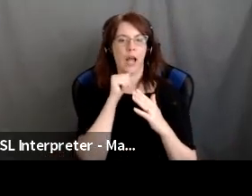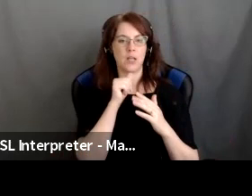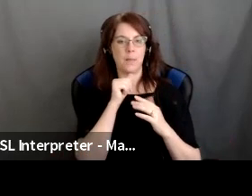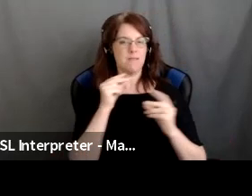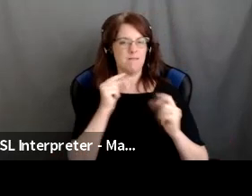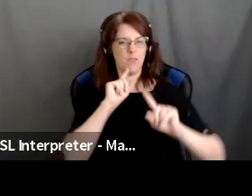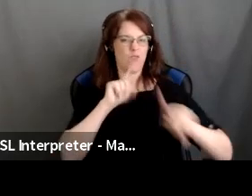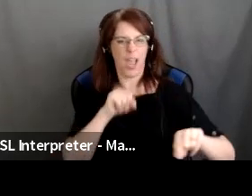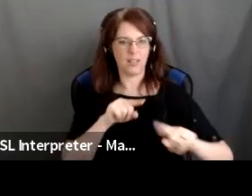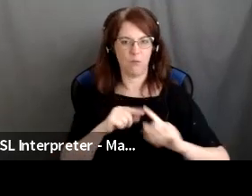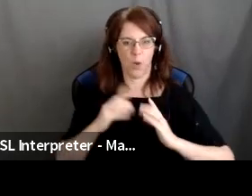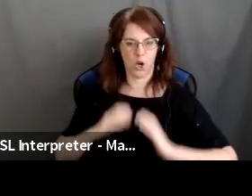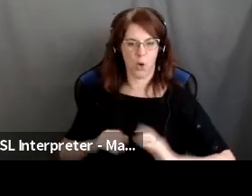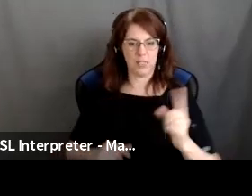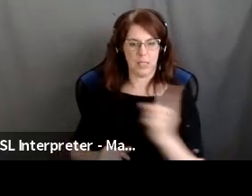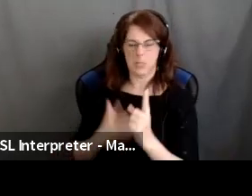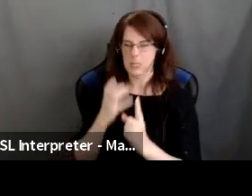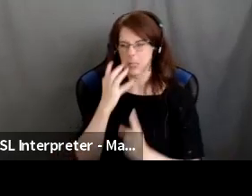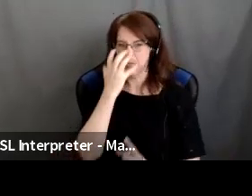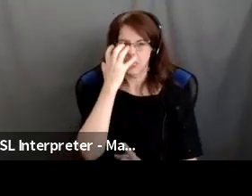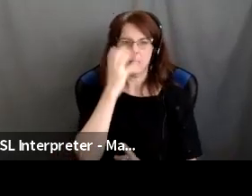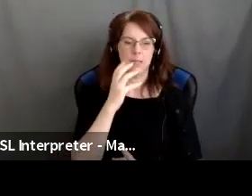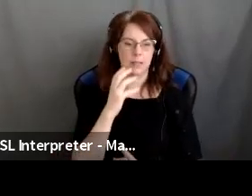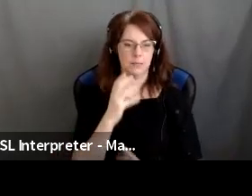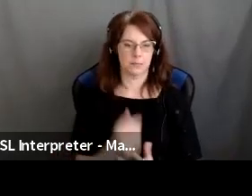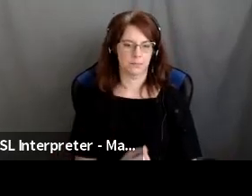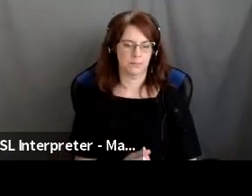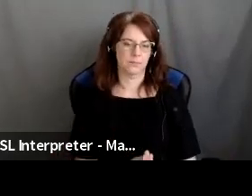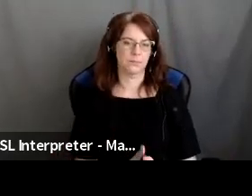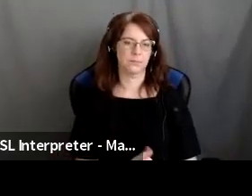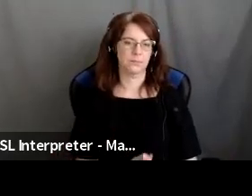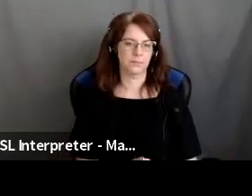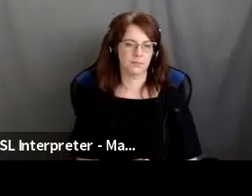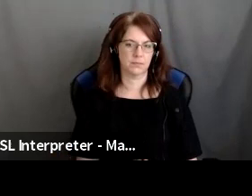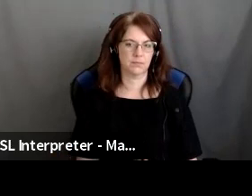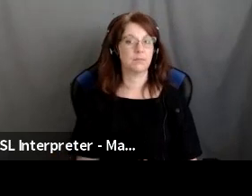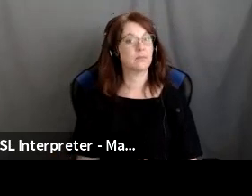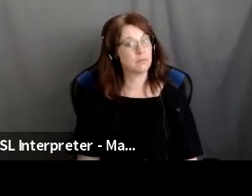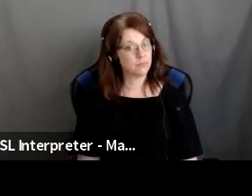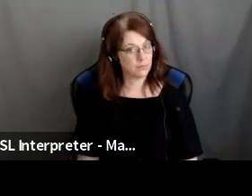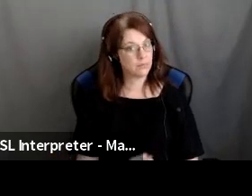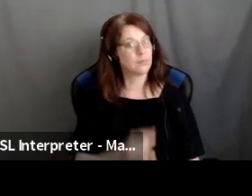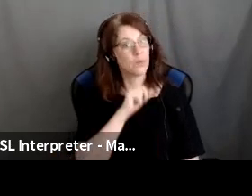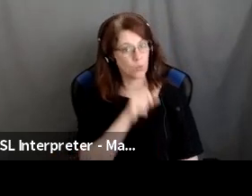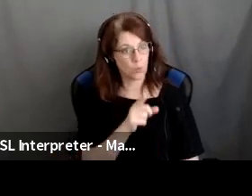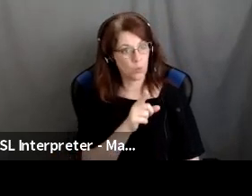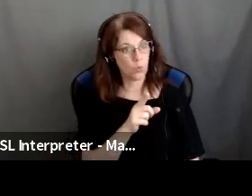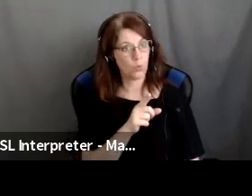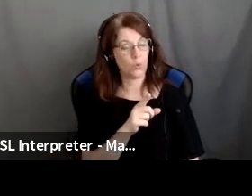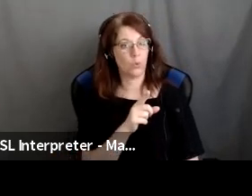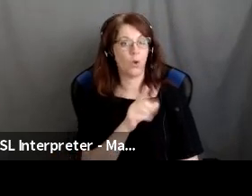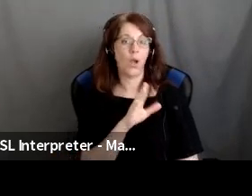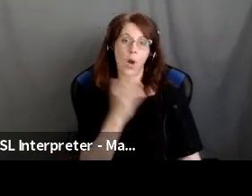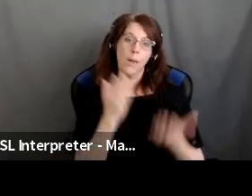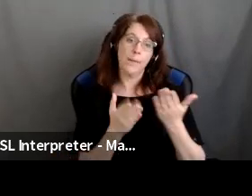when a consumer comes in so agitated or fired up. Yes, that is very true. We all want to, although they